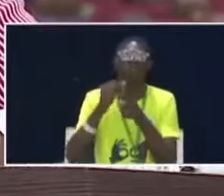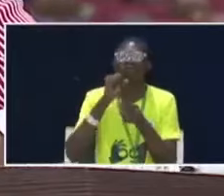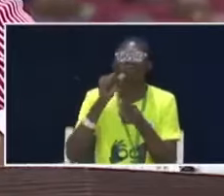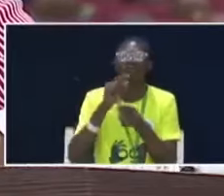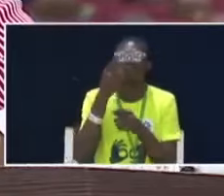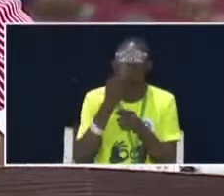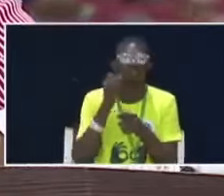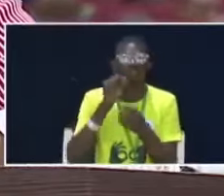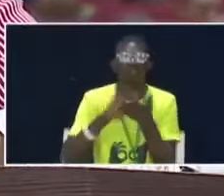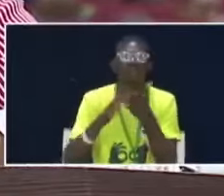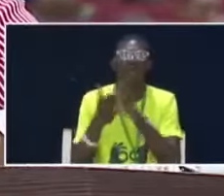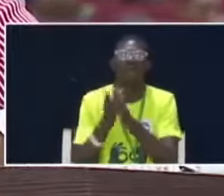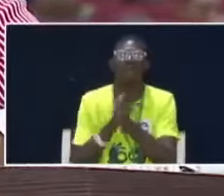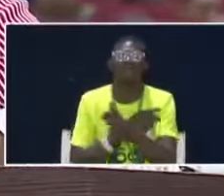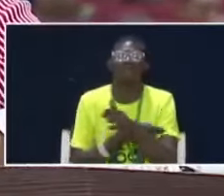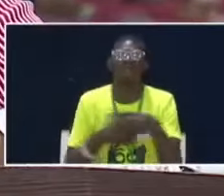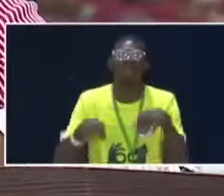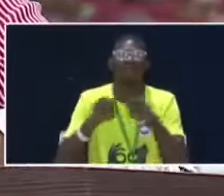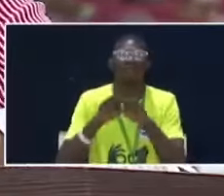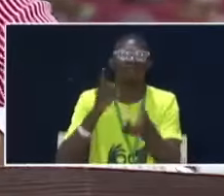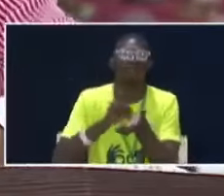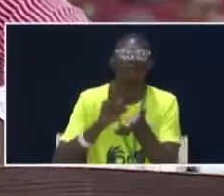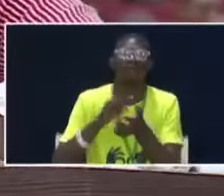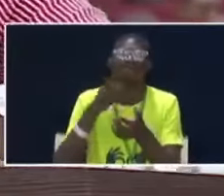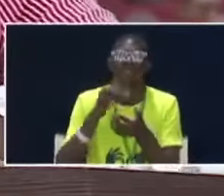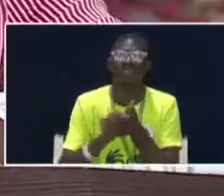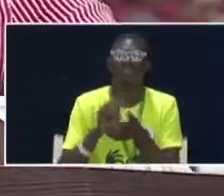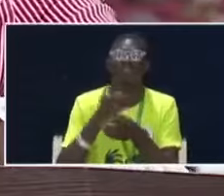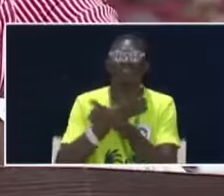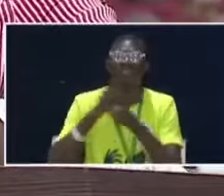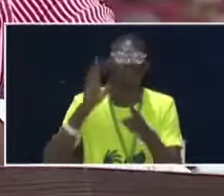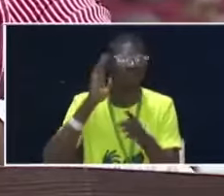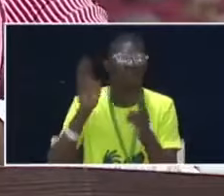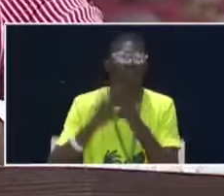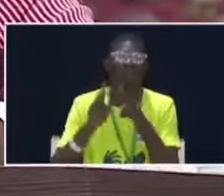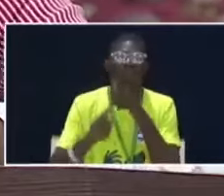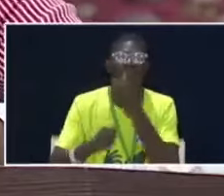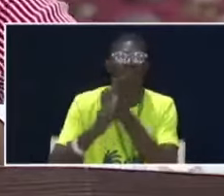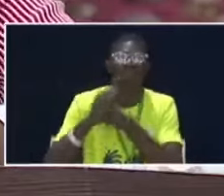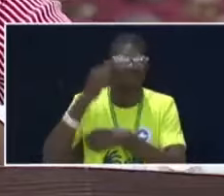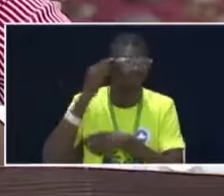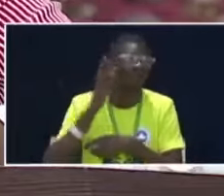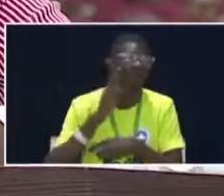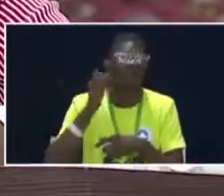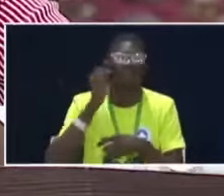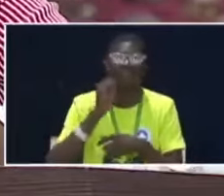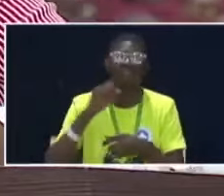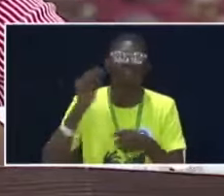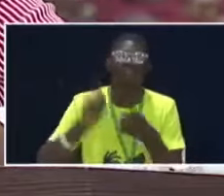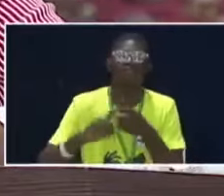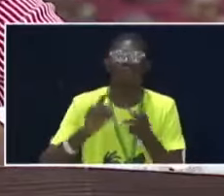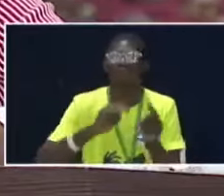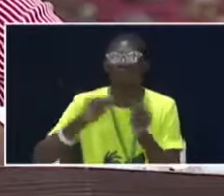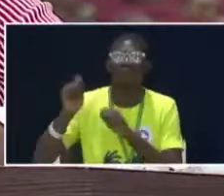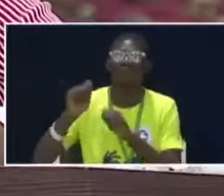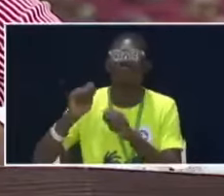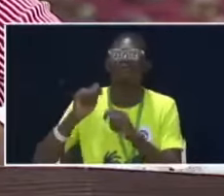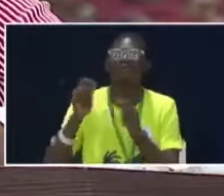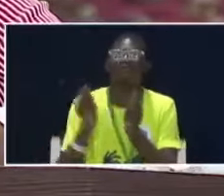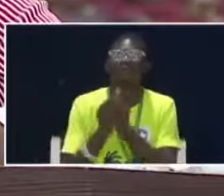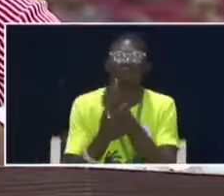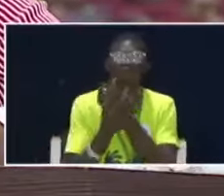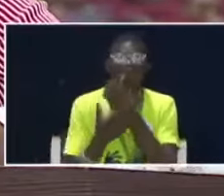she get pregnant, even though doctors said delivery would be very risky for her, and she may need to be transfused with